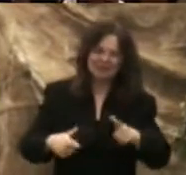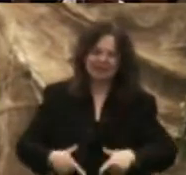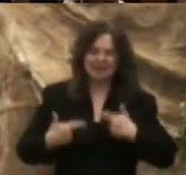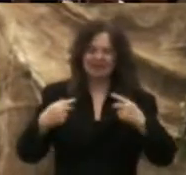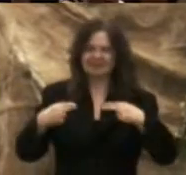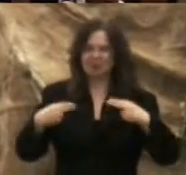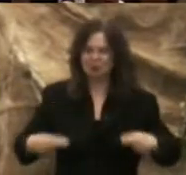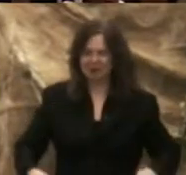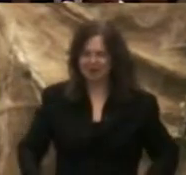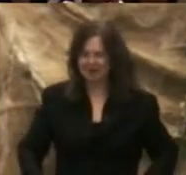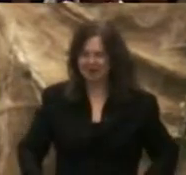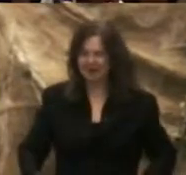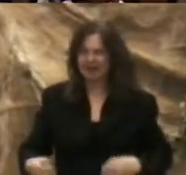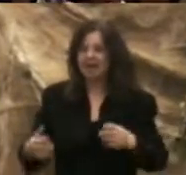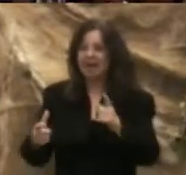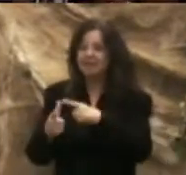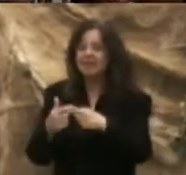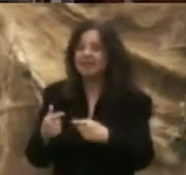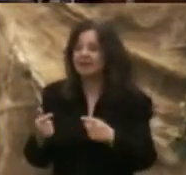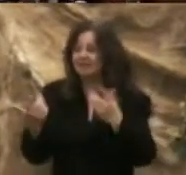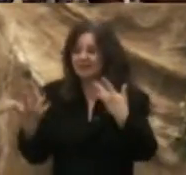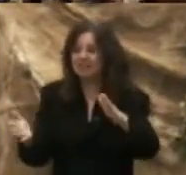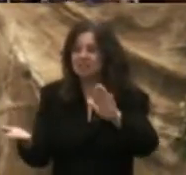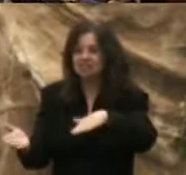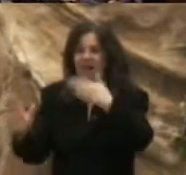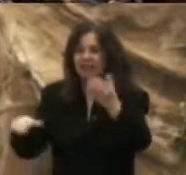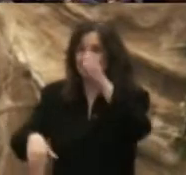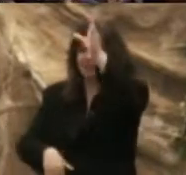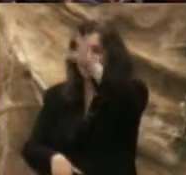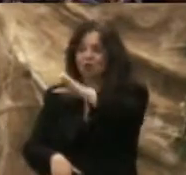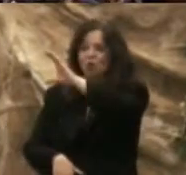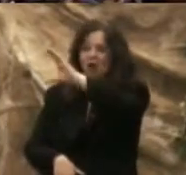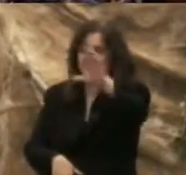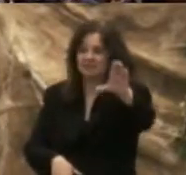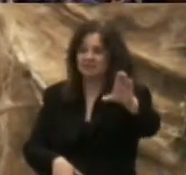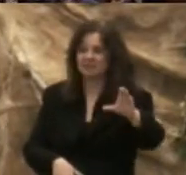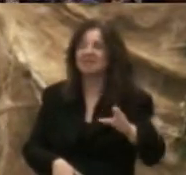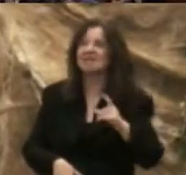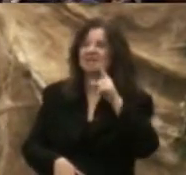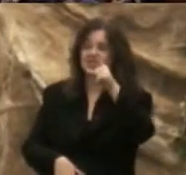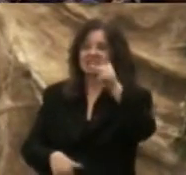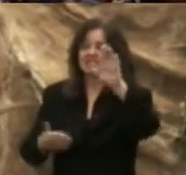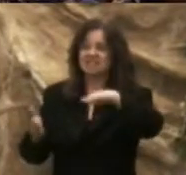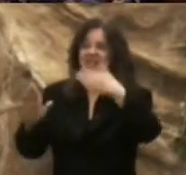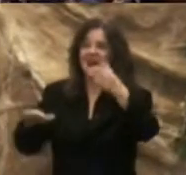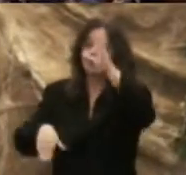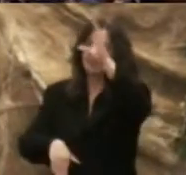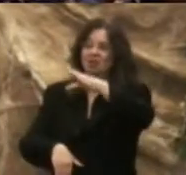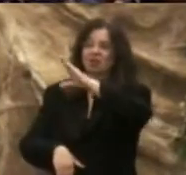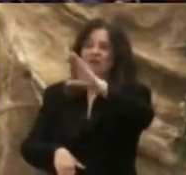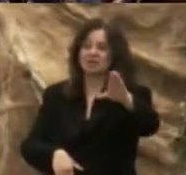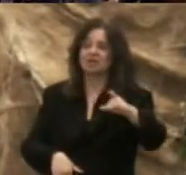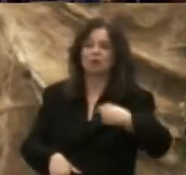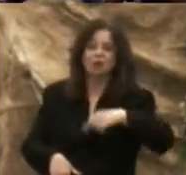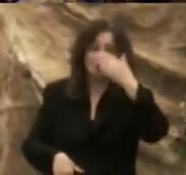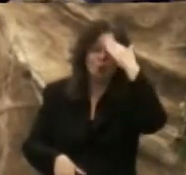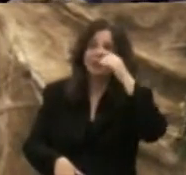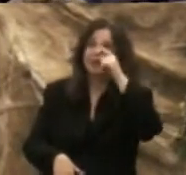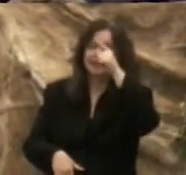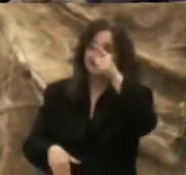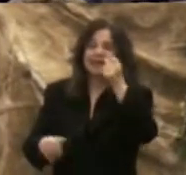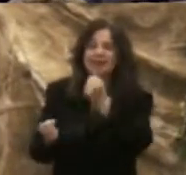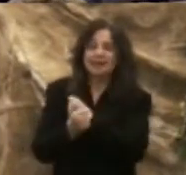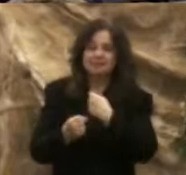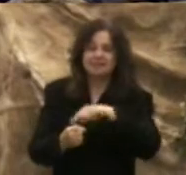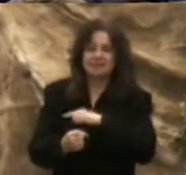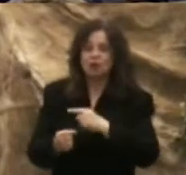Jesus came down so we might know that he loves us and he wants to give everybody a five.